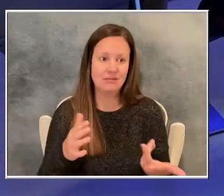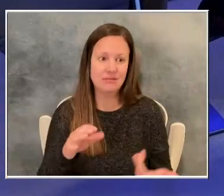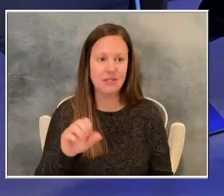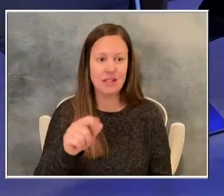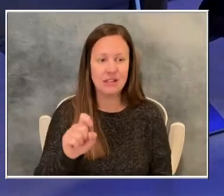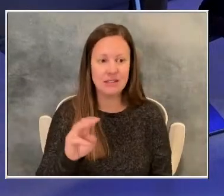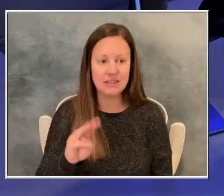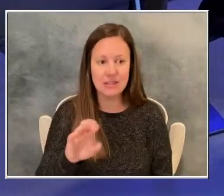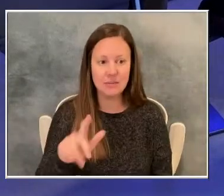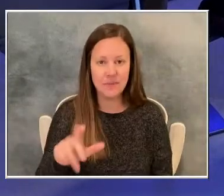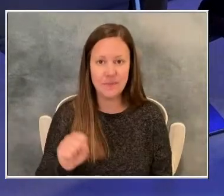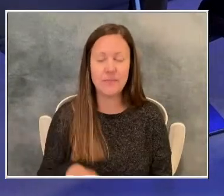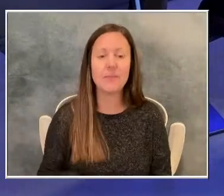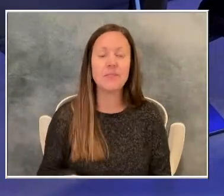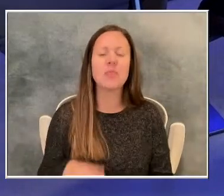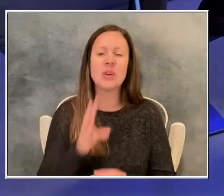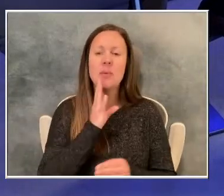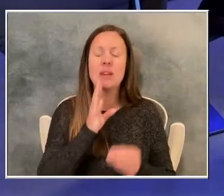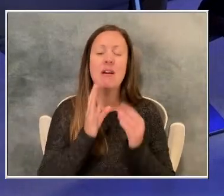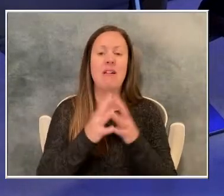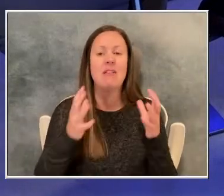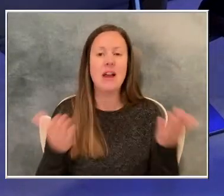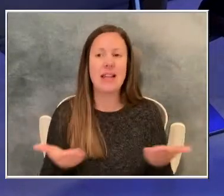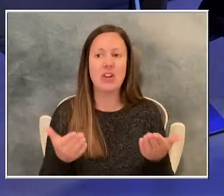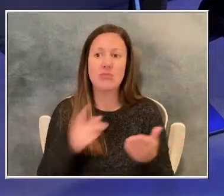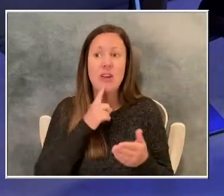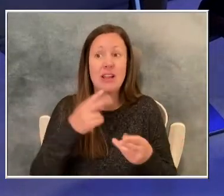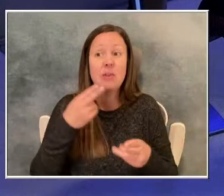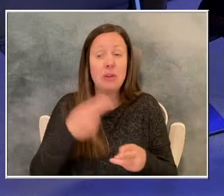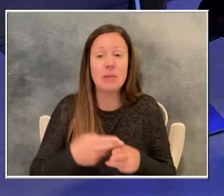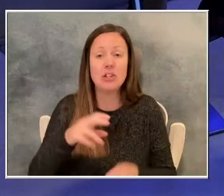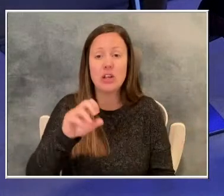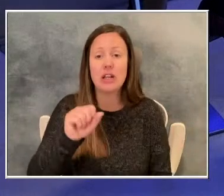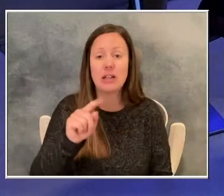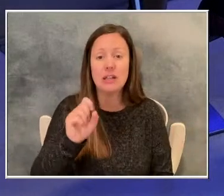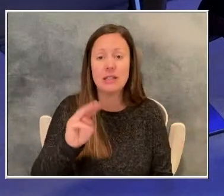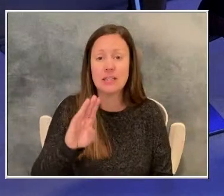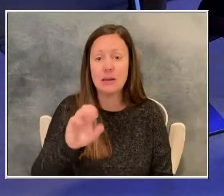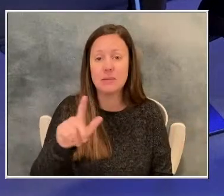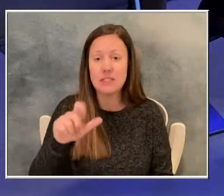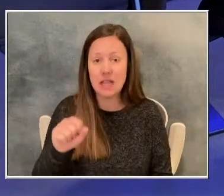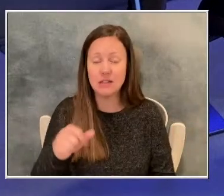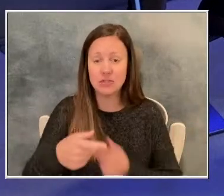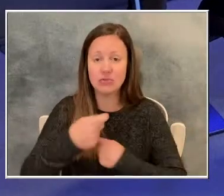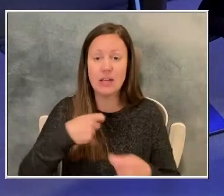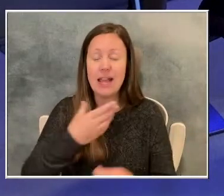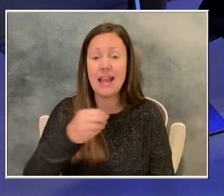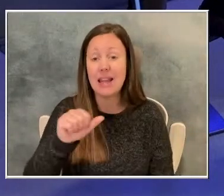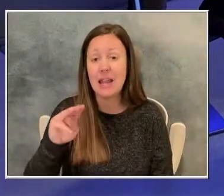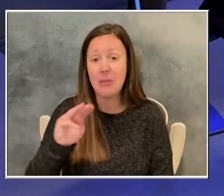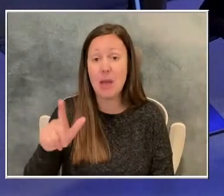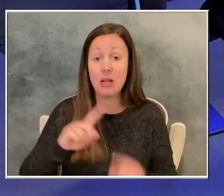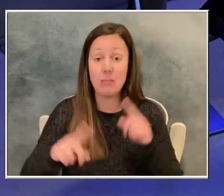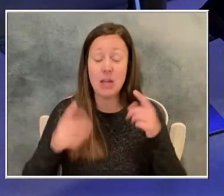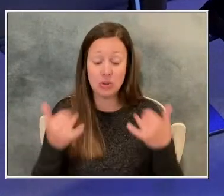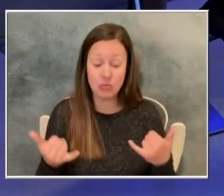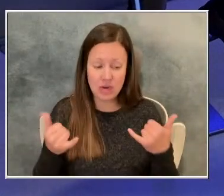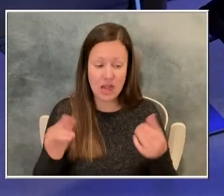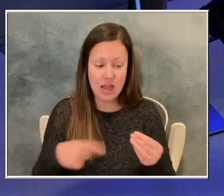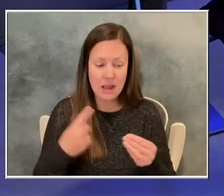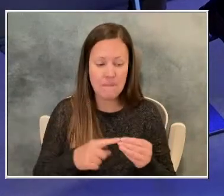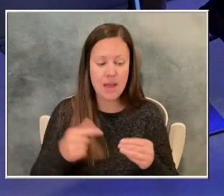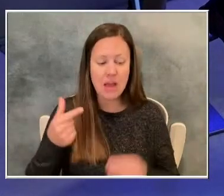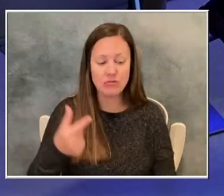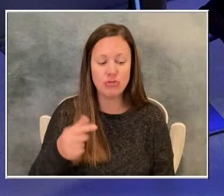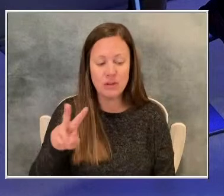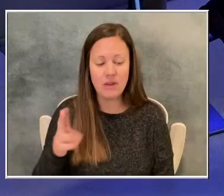lot, and we've mentioned, we've talked about stem cell transplants and AML, but this particular program is about graft versus host disease, something